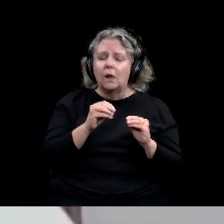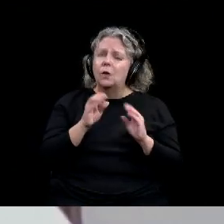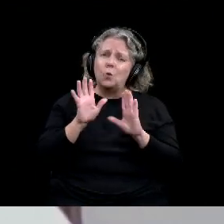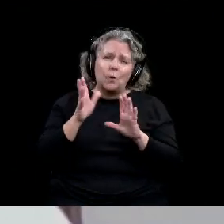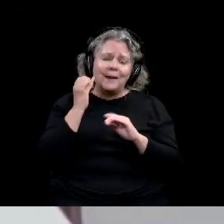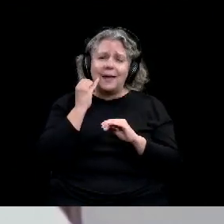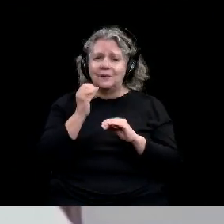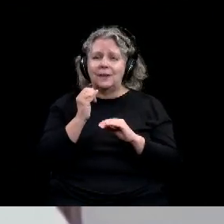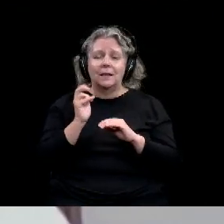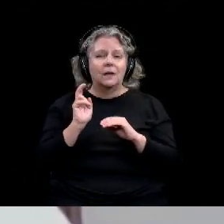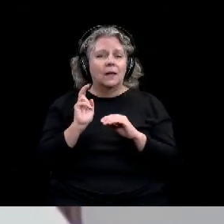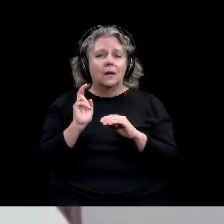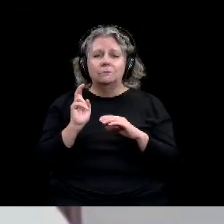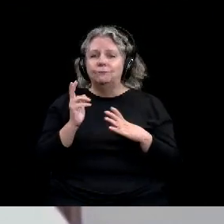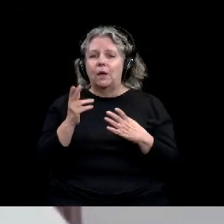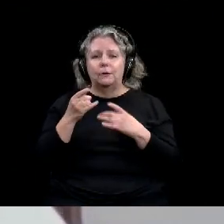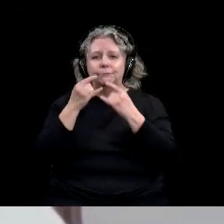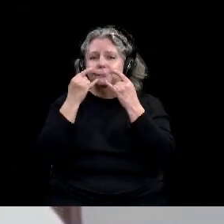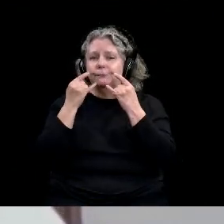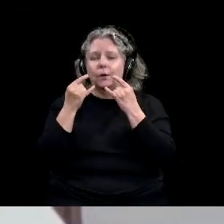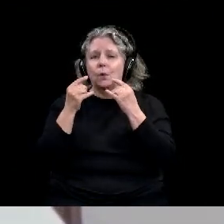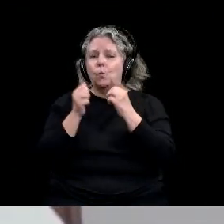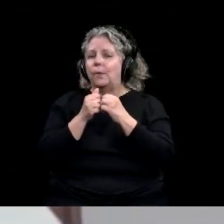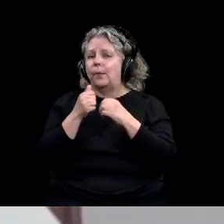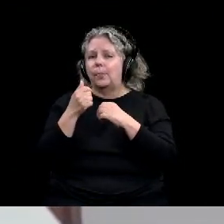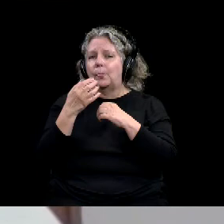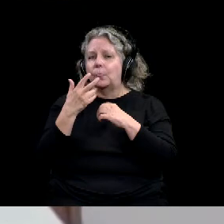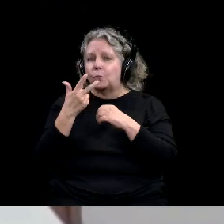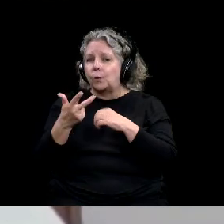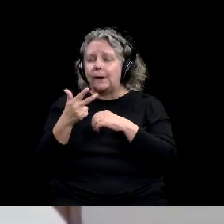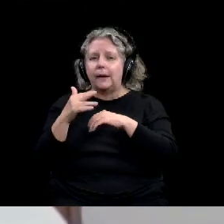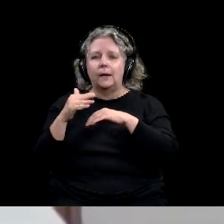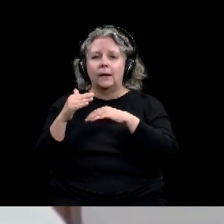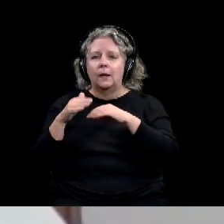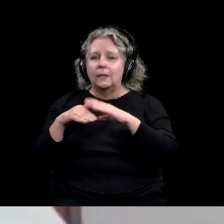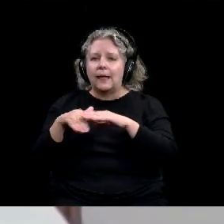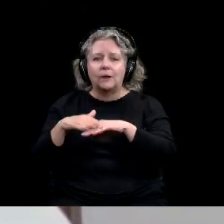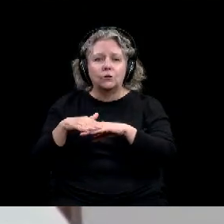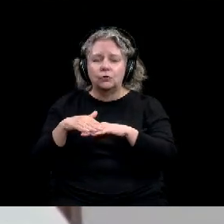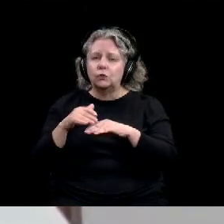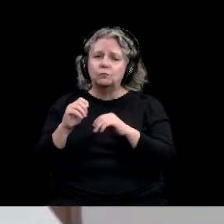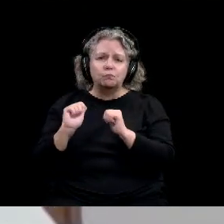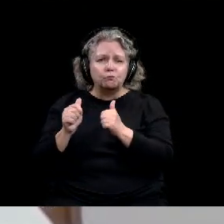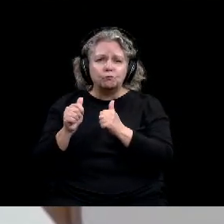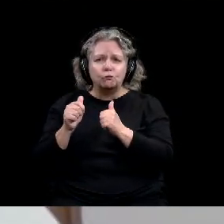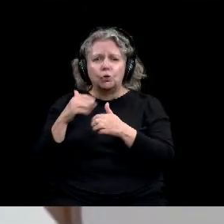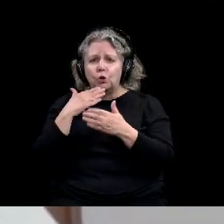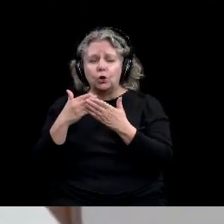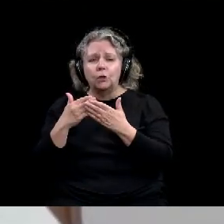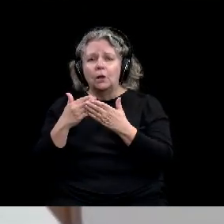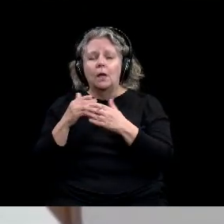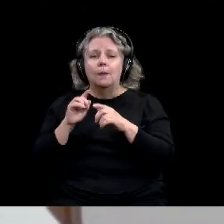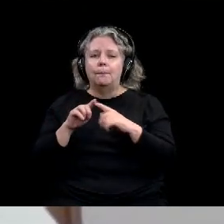But I'm certainly not someone who's going to bang my fist on a table or insist or shake